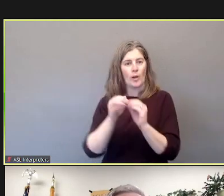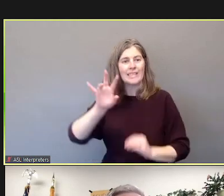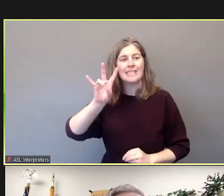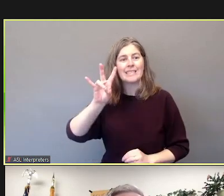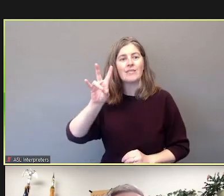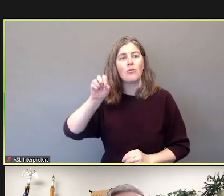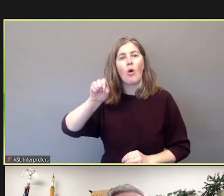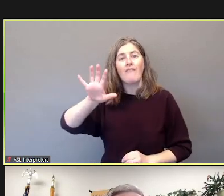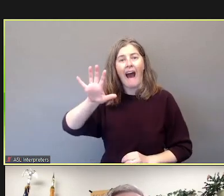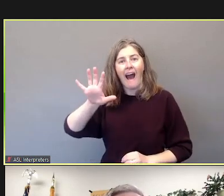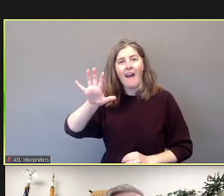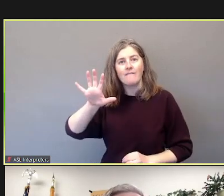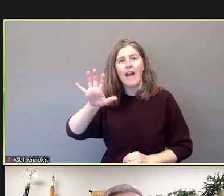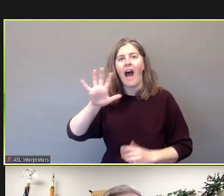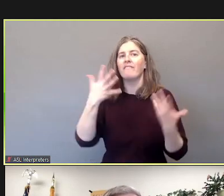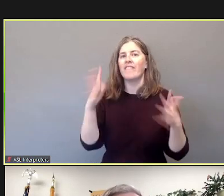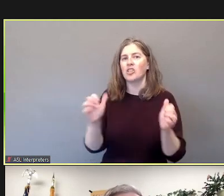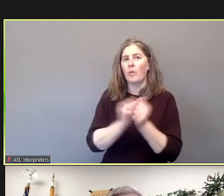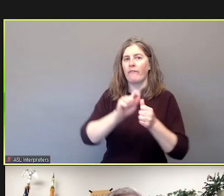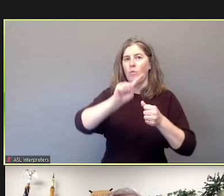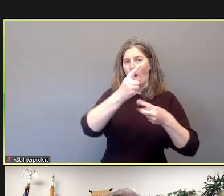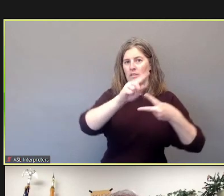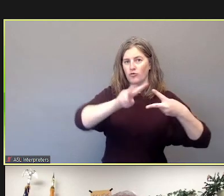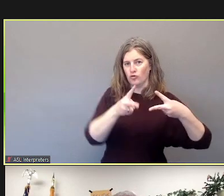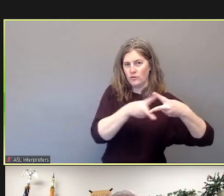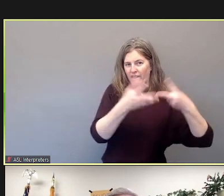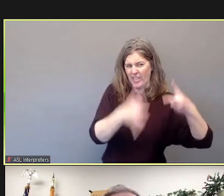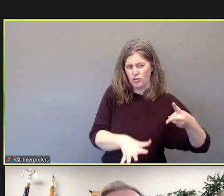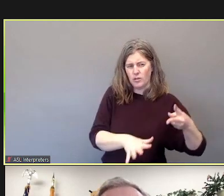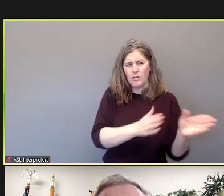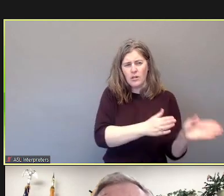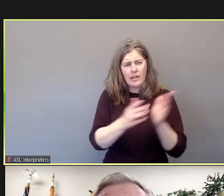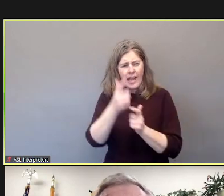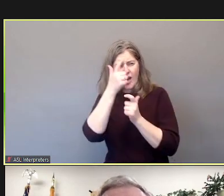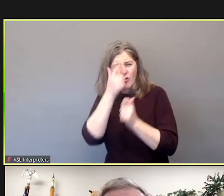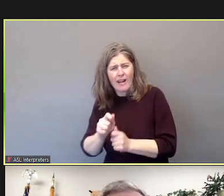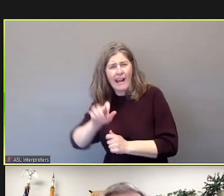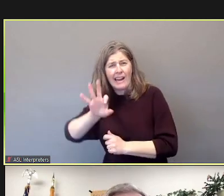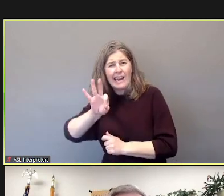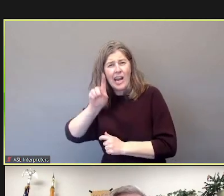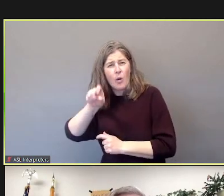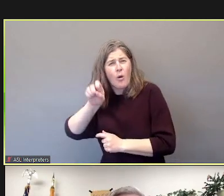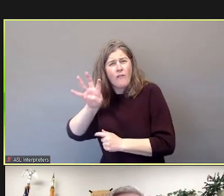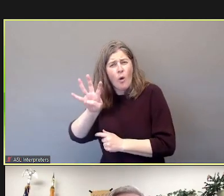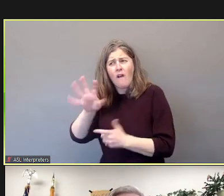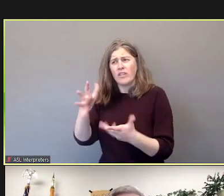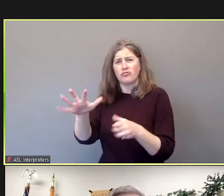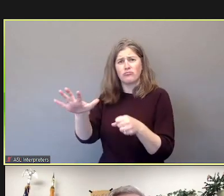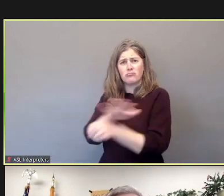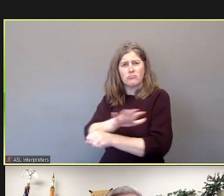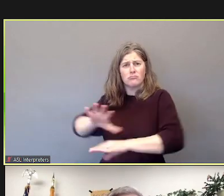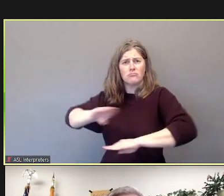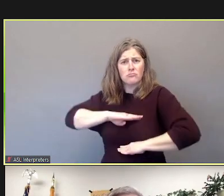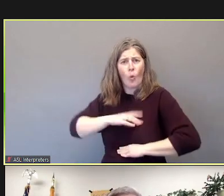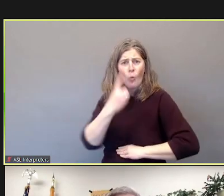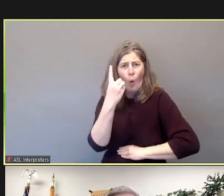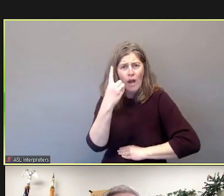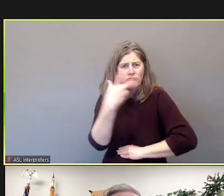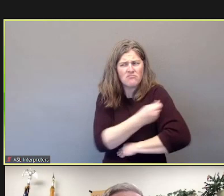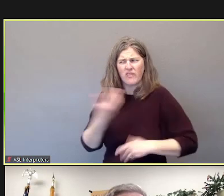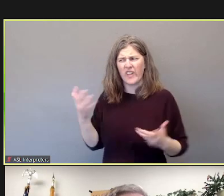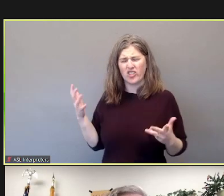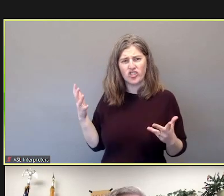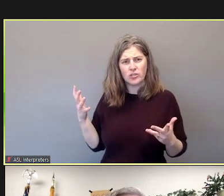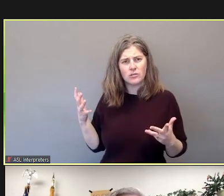77.5% with the primary series completed. Interestingly, 91.4% of New Mexicans have had one shot, so